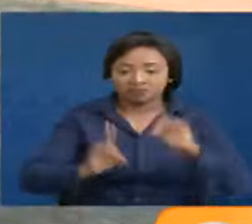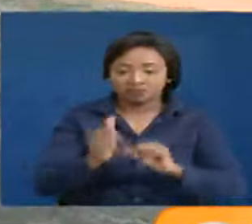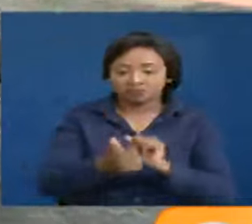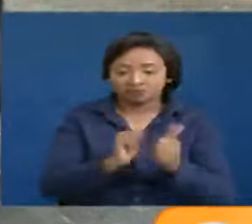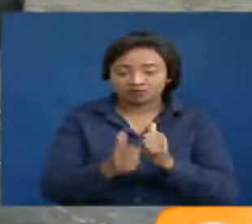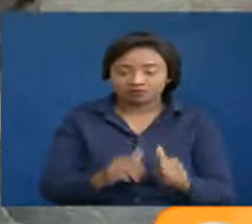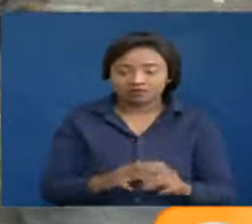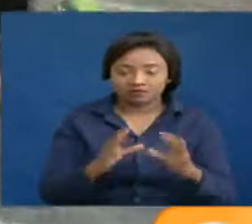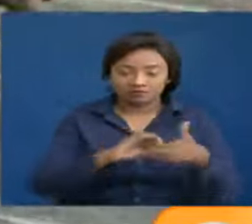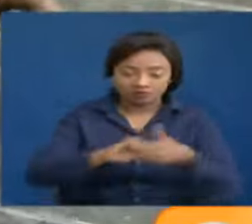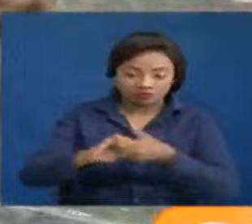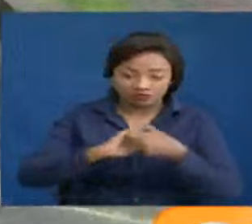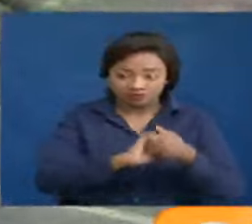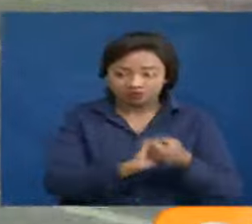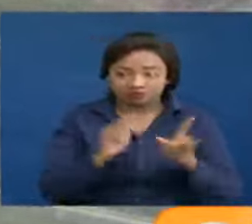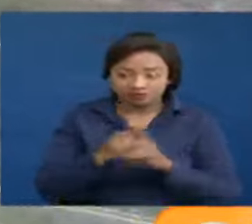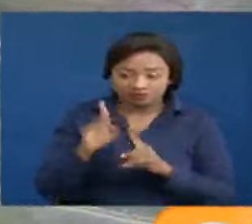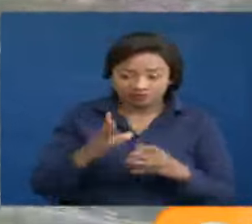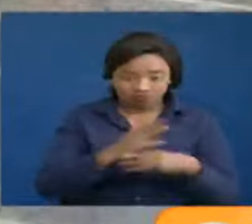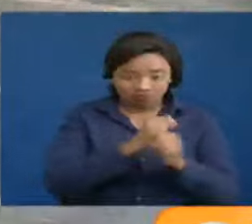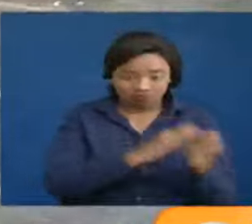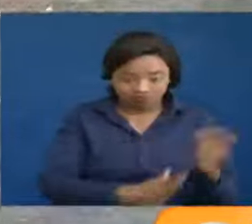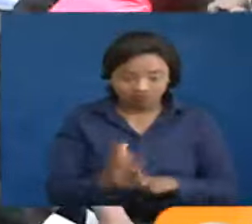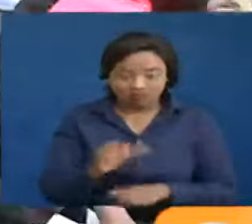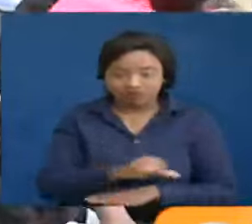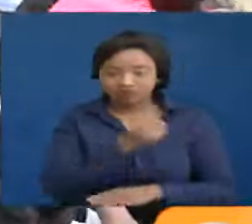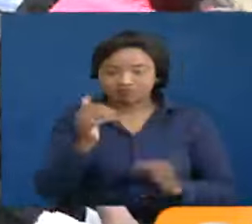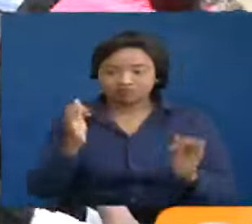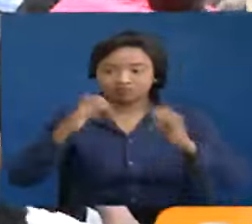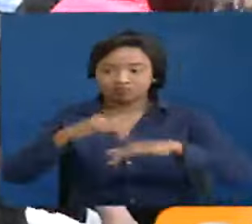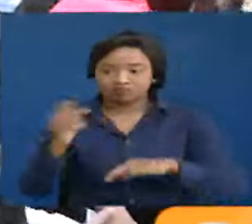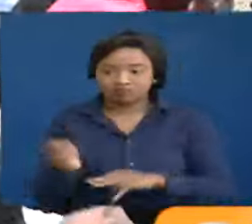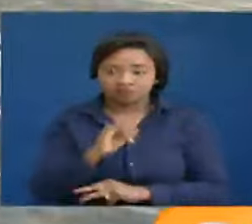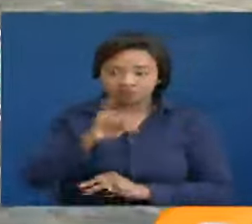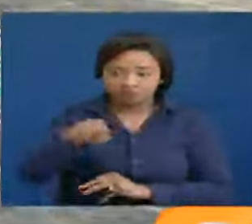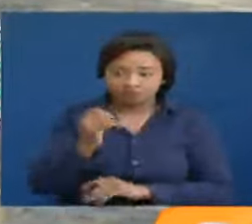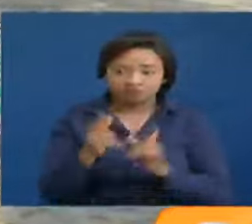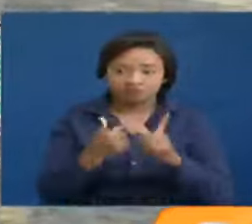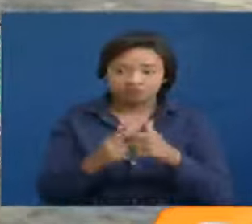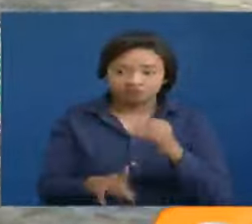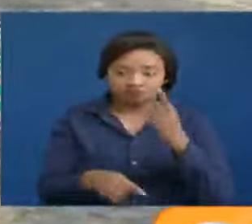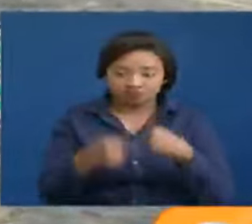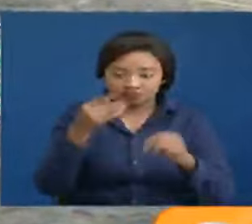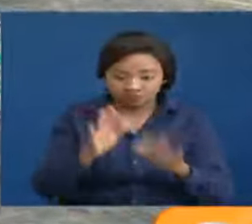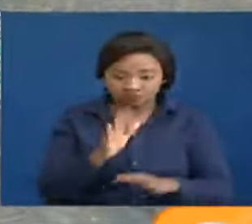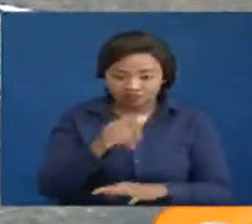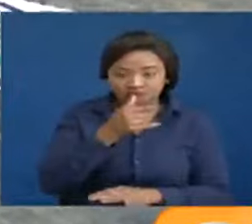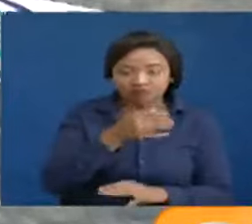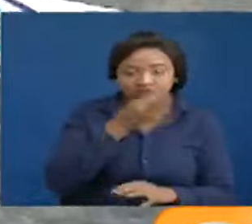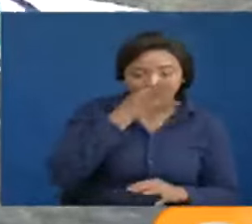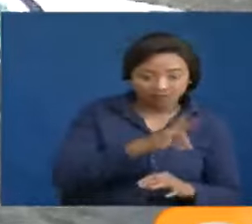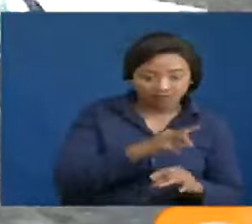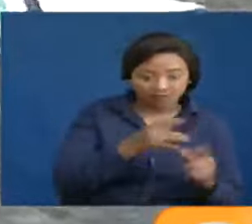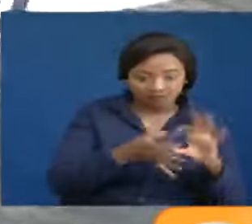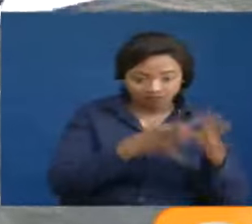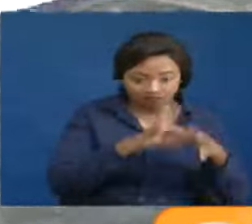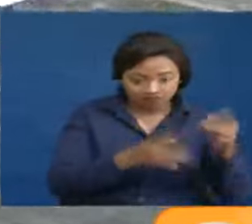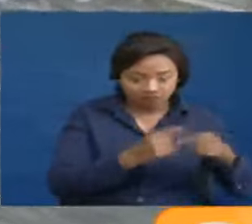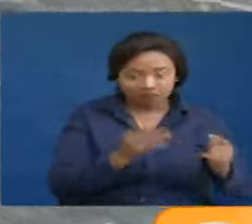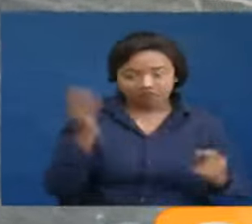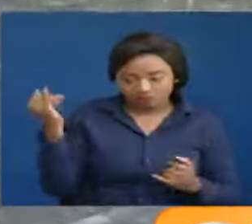The association is planning another event in January where some of the winners from the Paris Olympic Games will be invited. The break